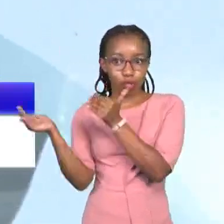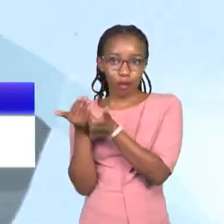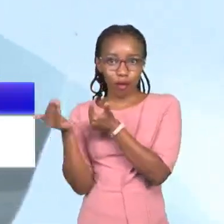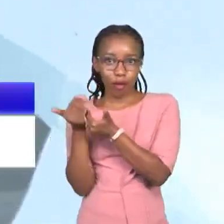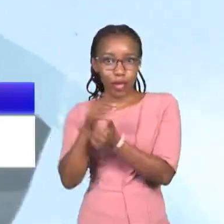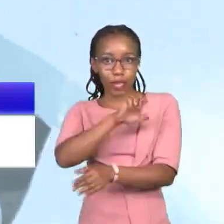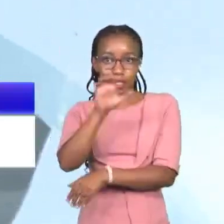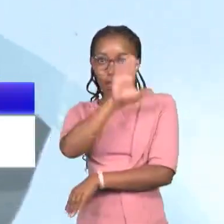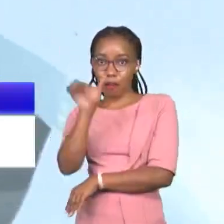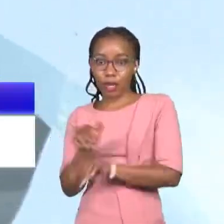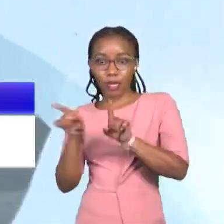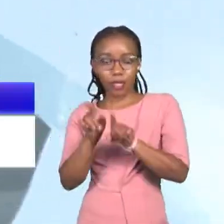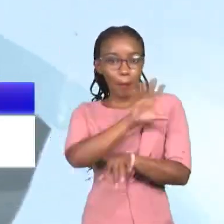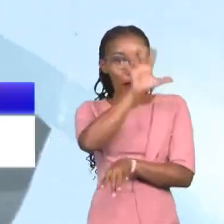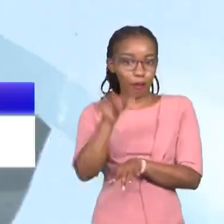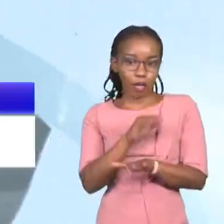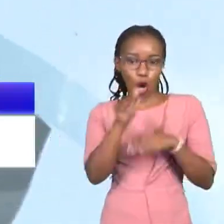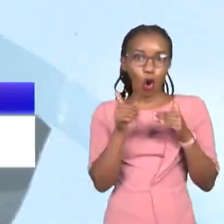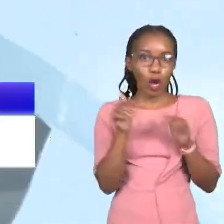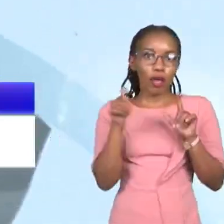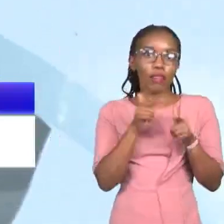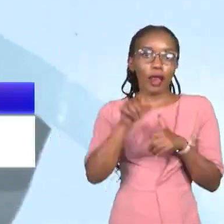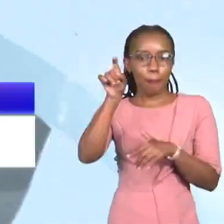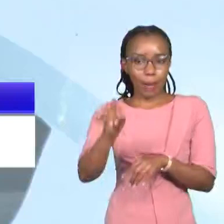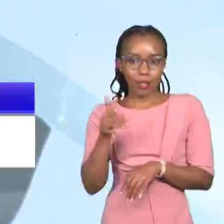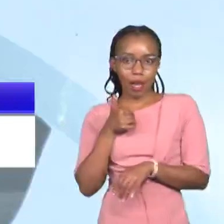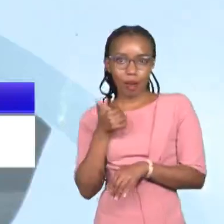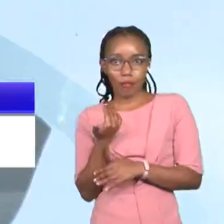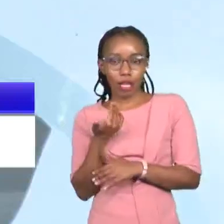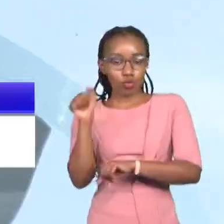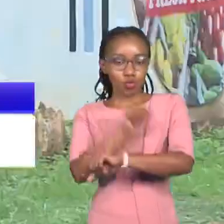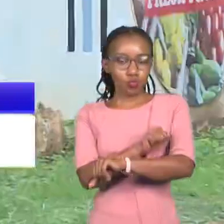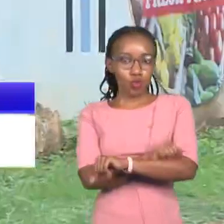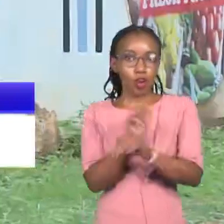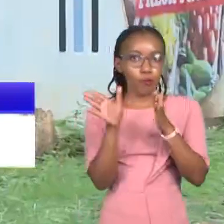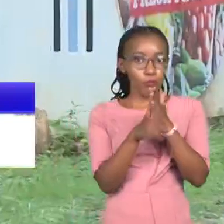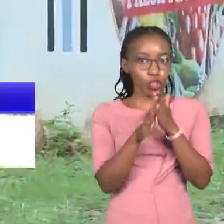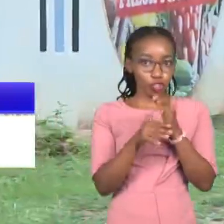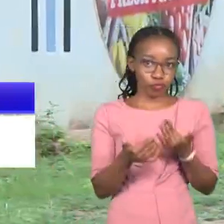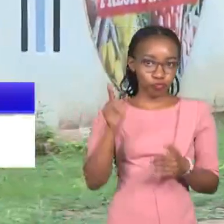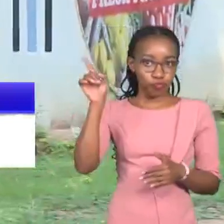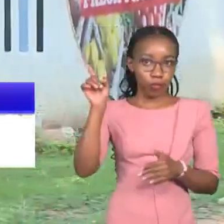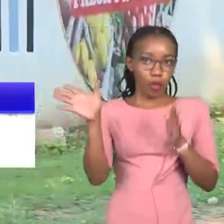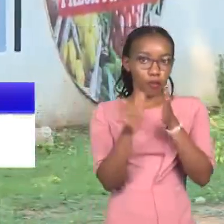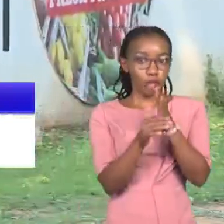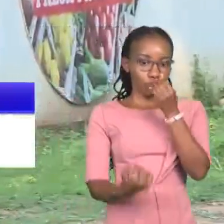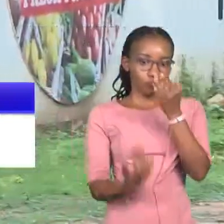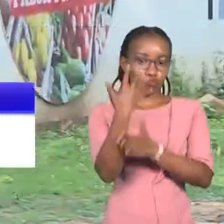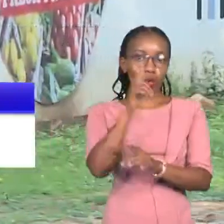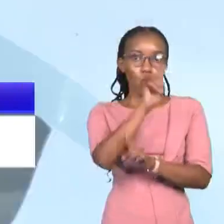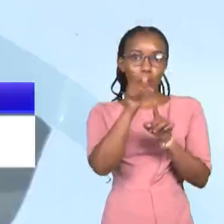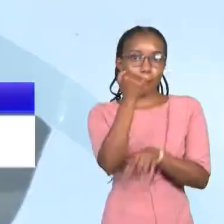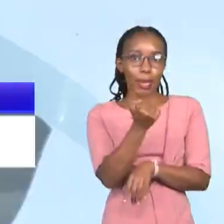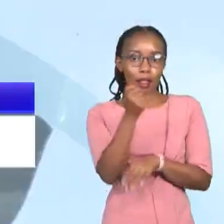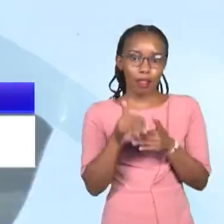entire Africa. So that's when we saw the need to set up the Aquaculture Academy. So this academy will be launched in May, that is a